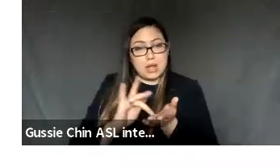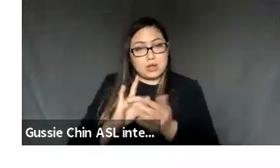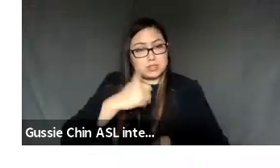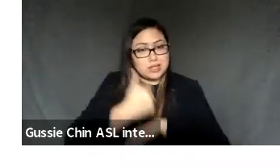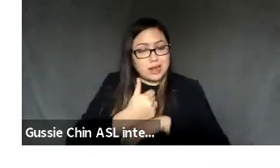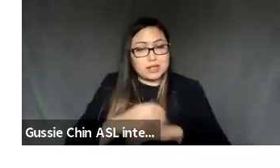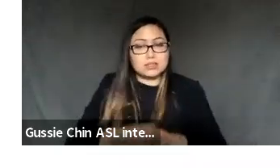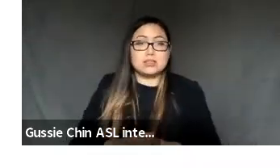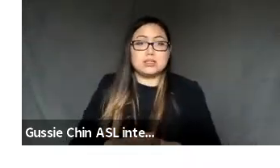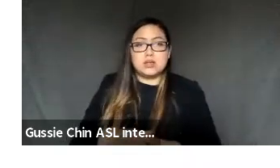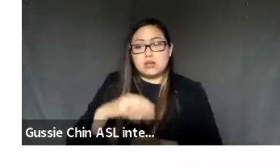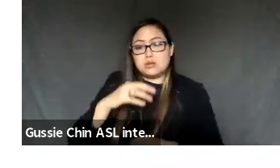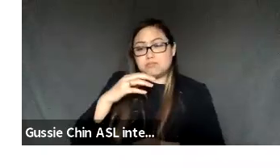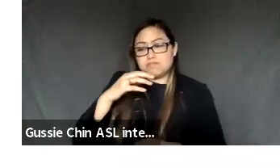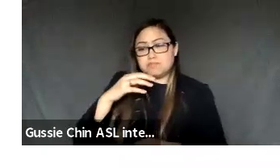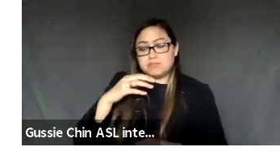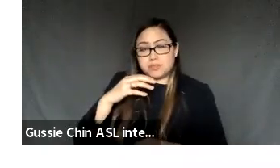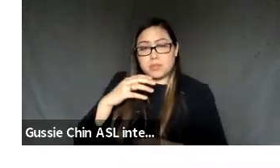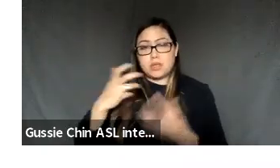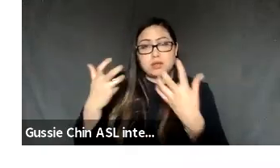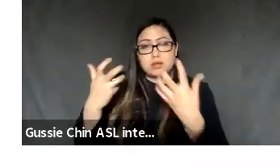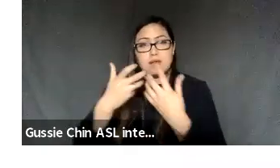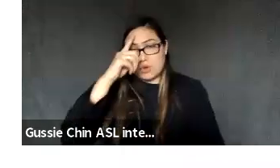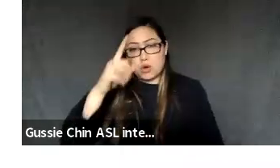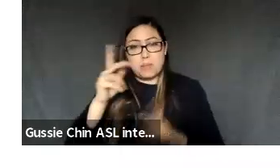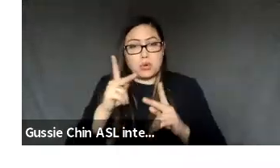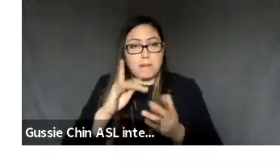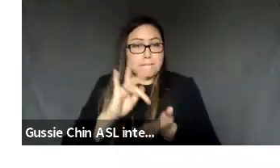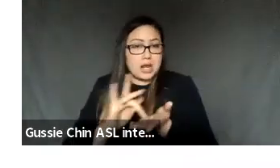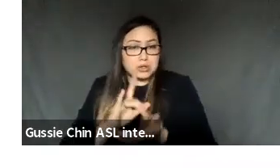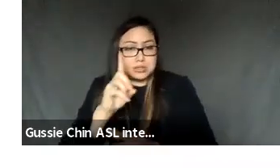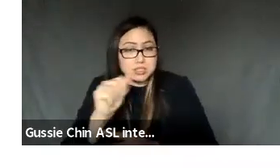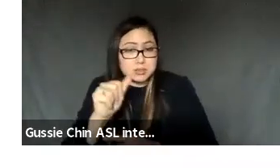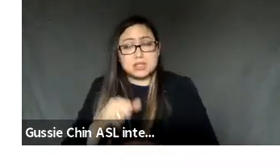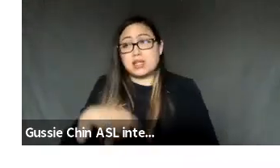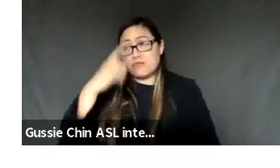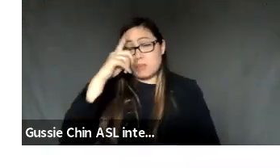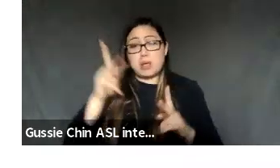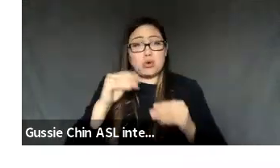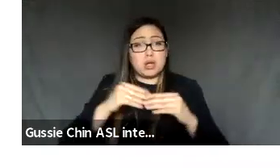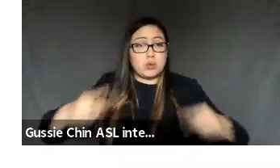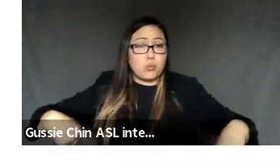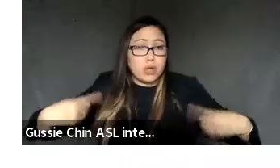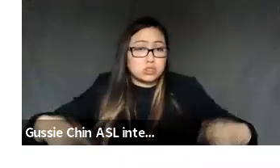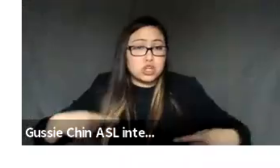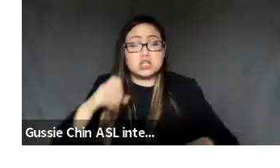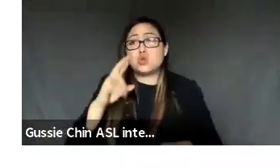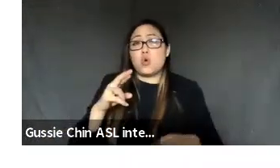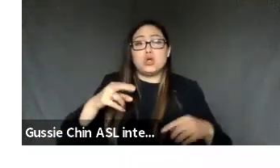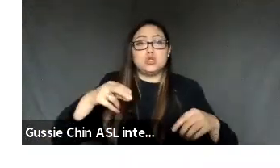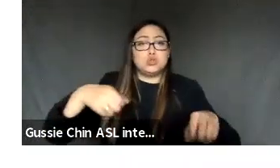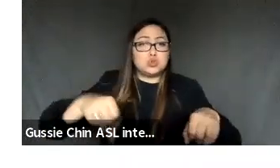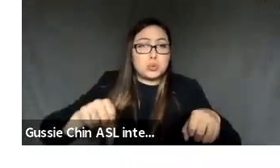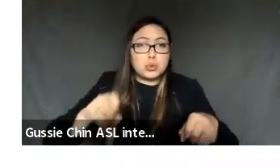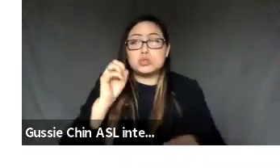mobility disabilities, which can include, for example, like those in like wheelchairs and scooters, walkers